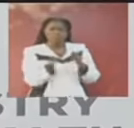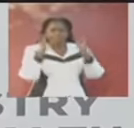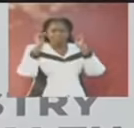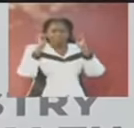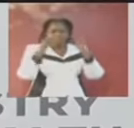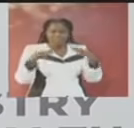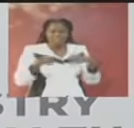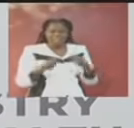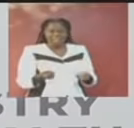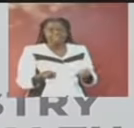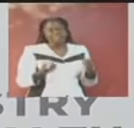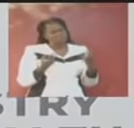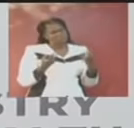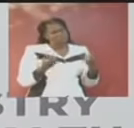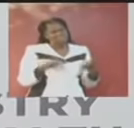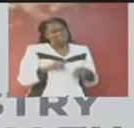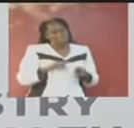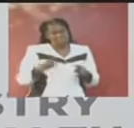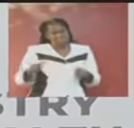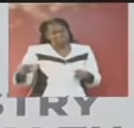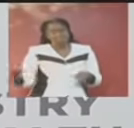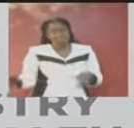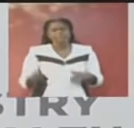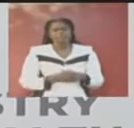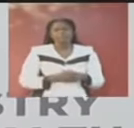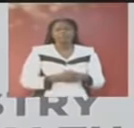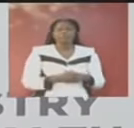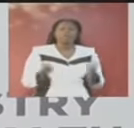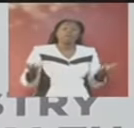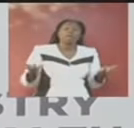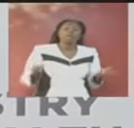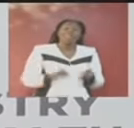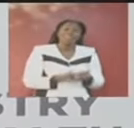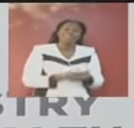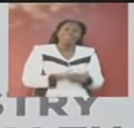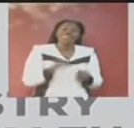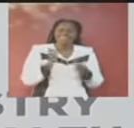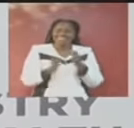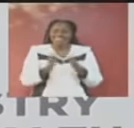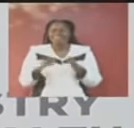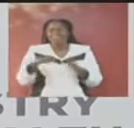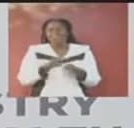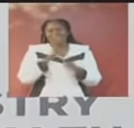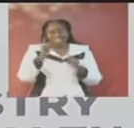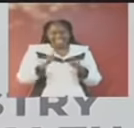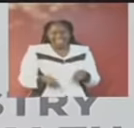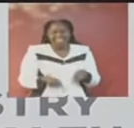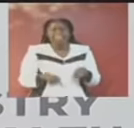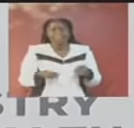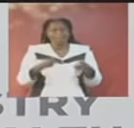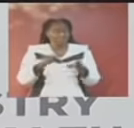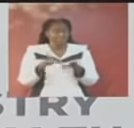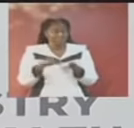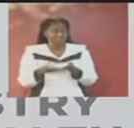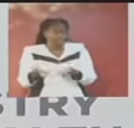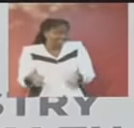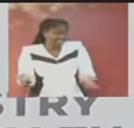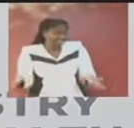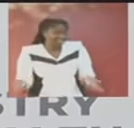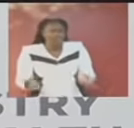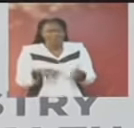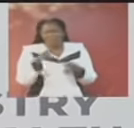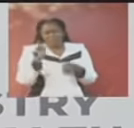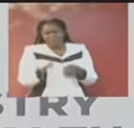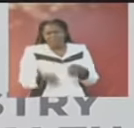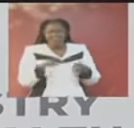procurement, cost effectiveness was considered, and in terms of the financial agreements for these hotels,